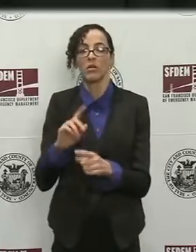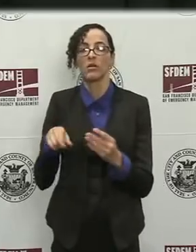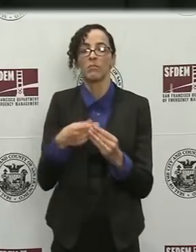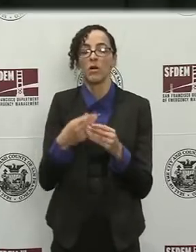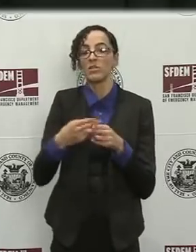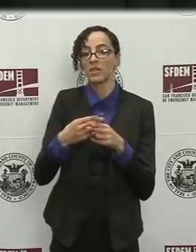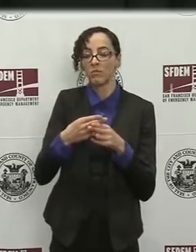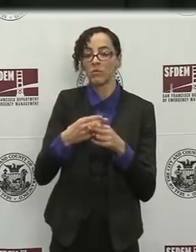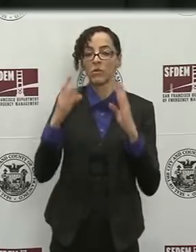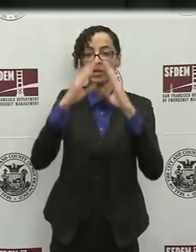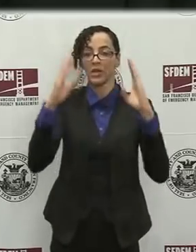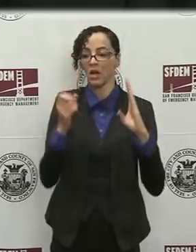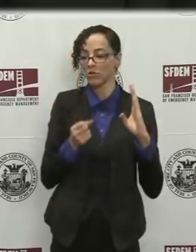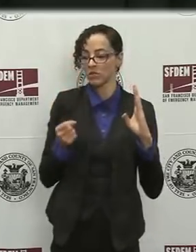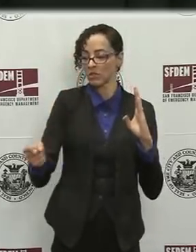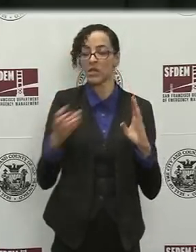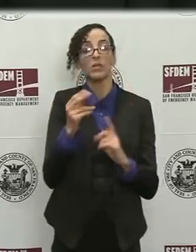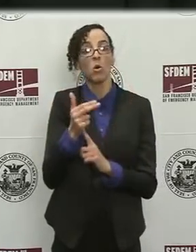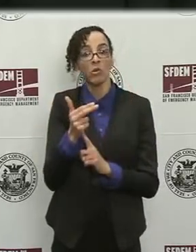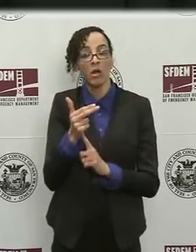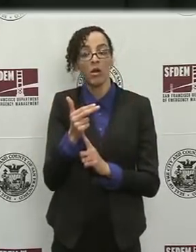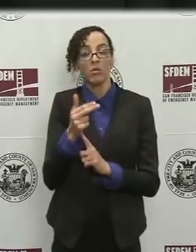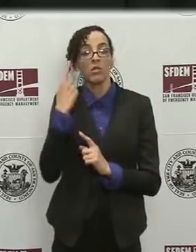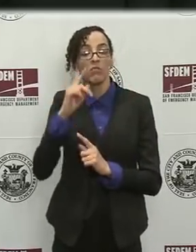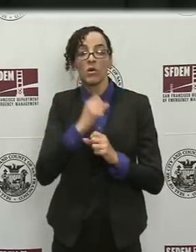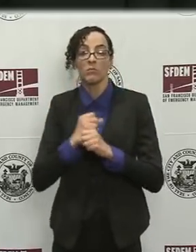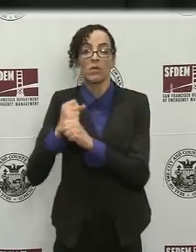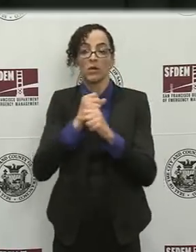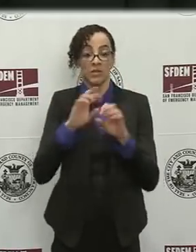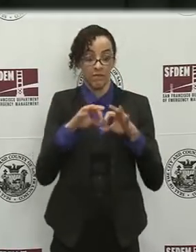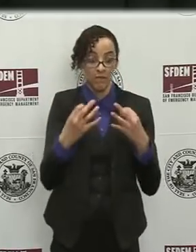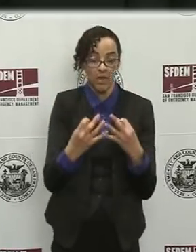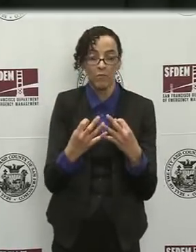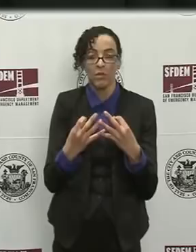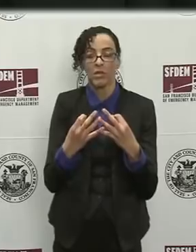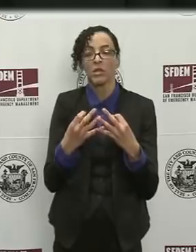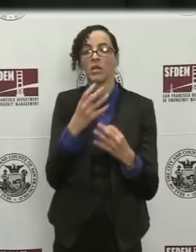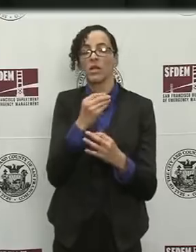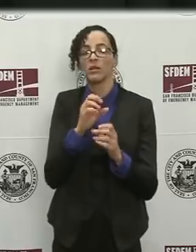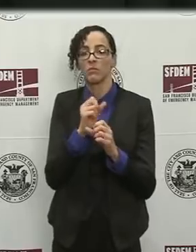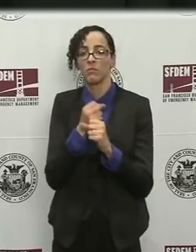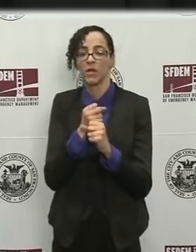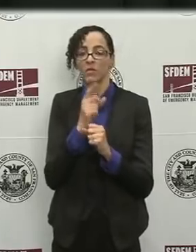them and their families safe. Thank you very much.